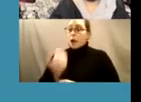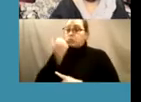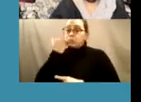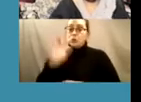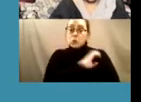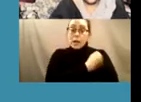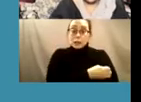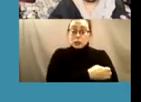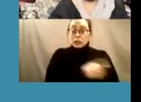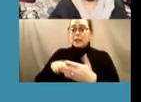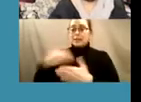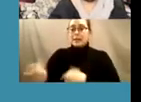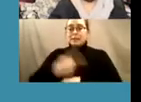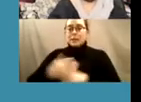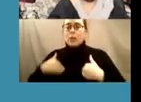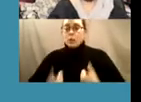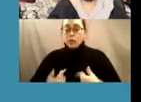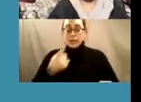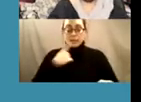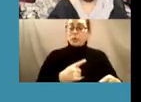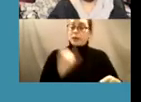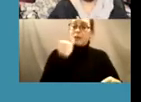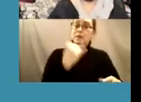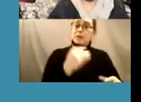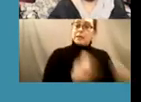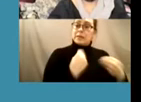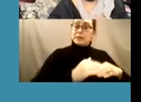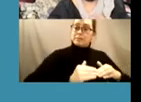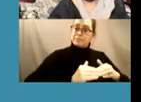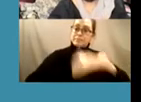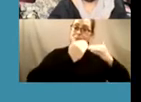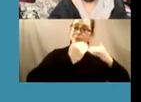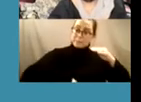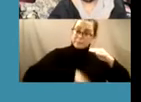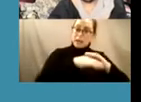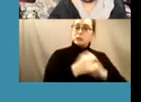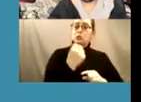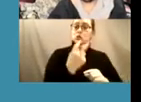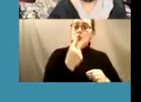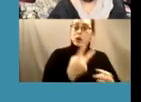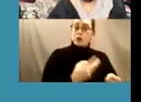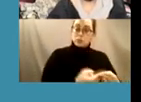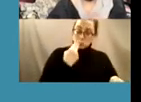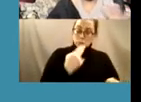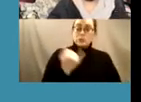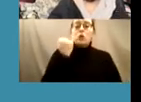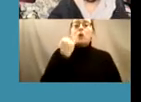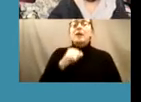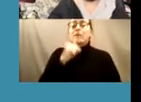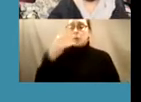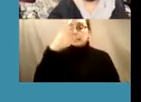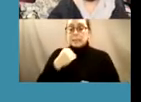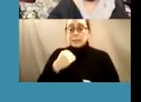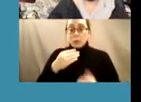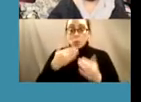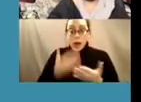12 spoons per day, how would you use them? Take away 1 spoon if you didn't sleep well last night, forgot to take your meds, or